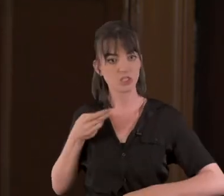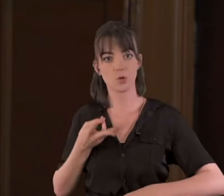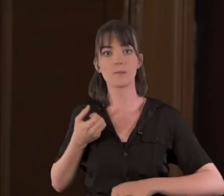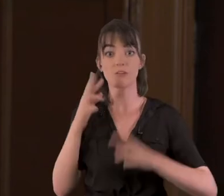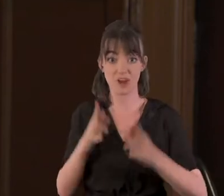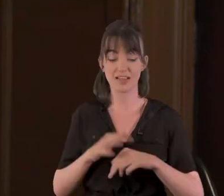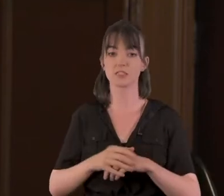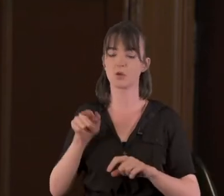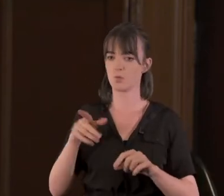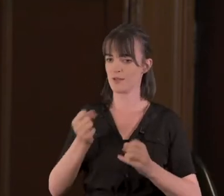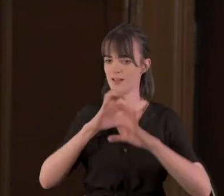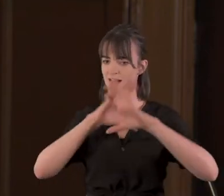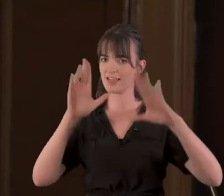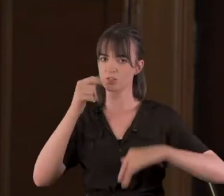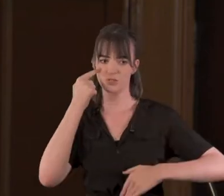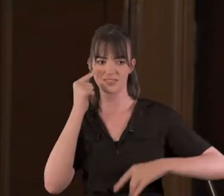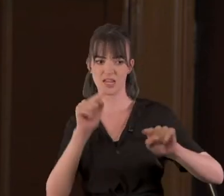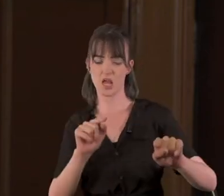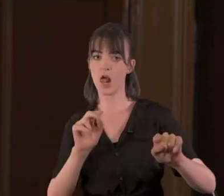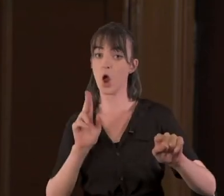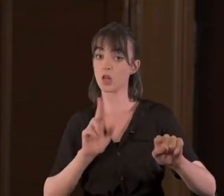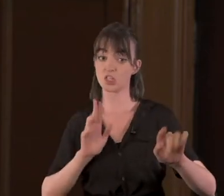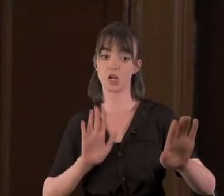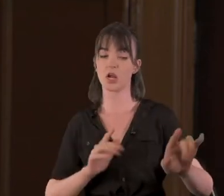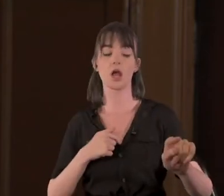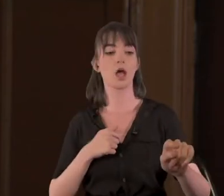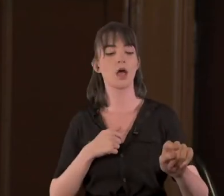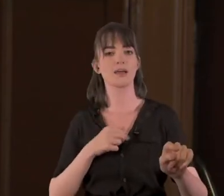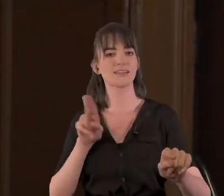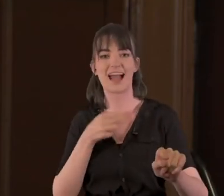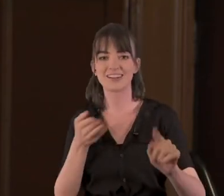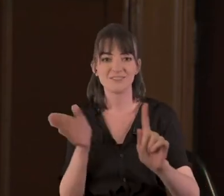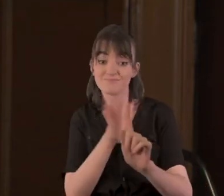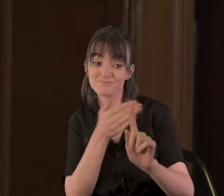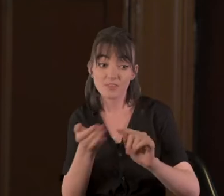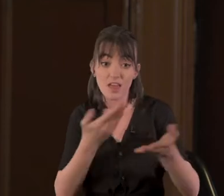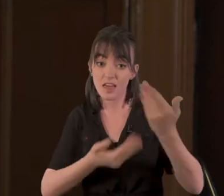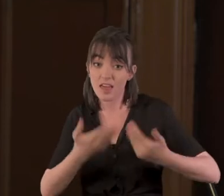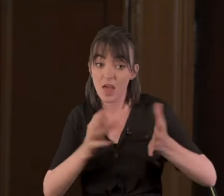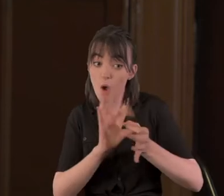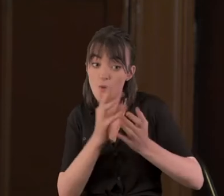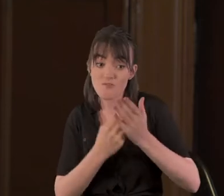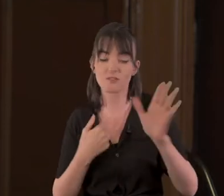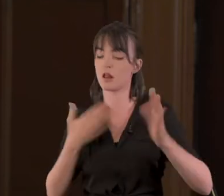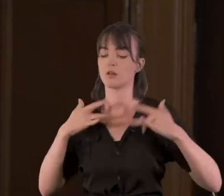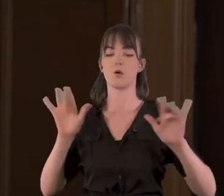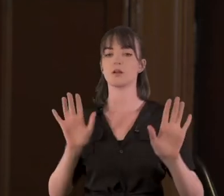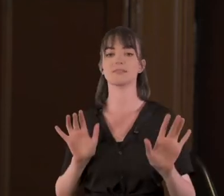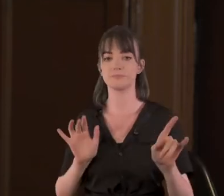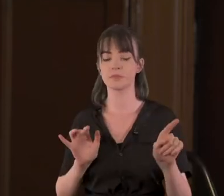that Ulster cannot be coerced. And then I think the next stage in all of this perhaps